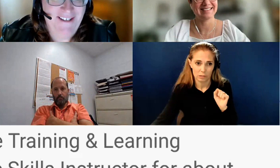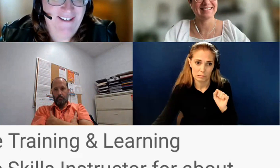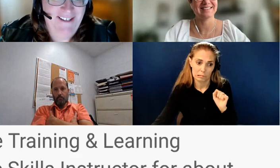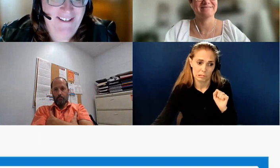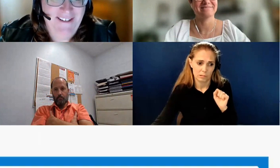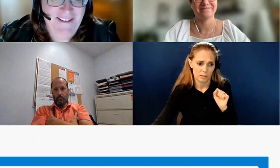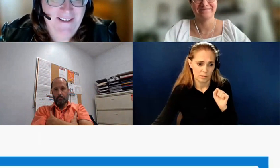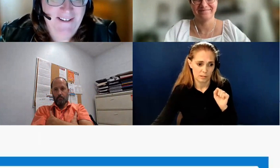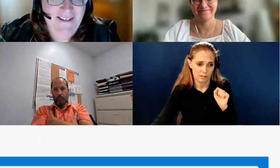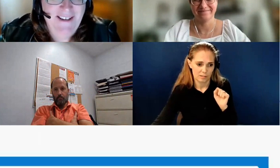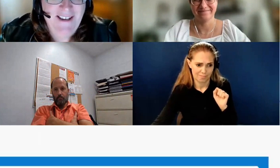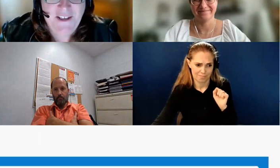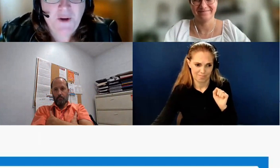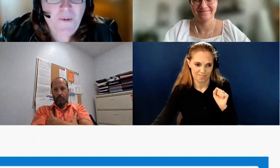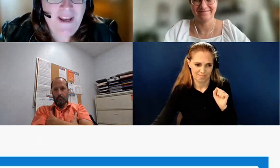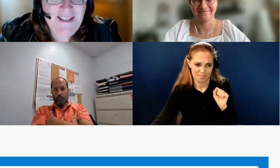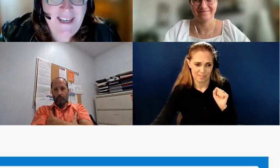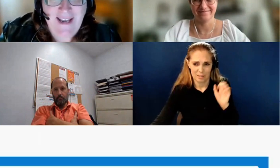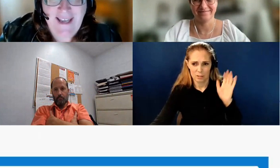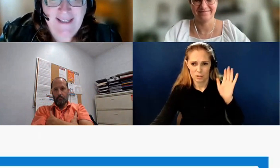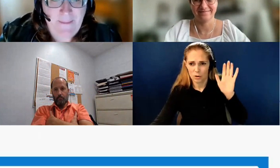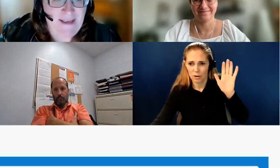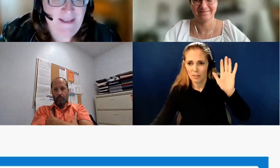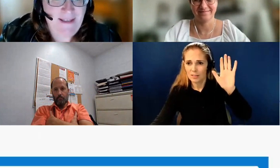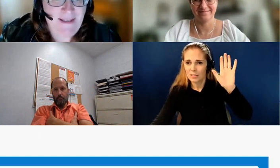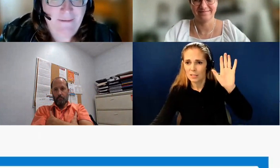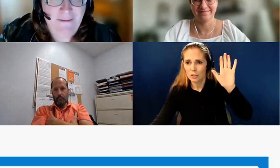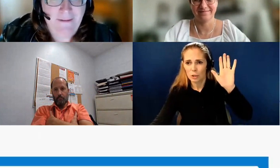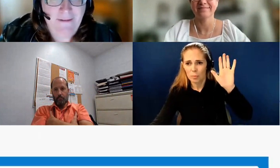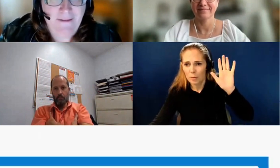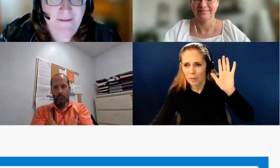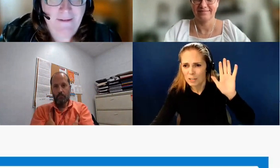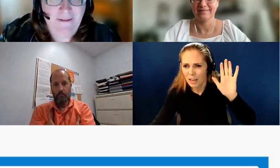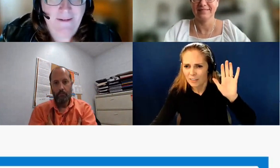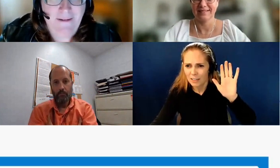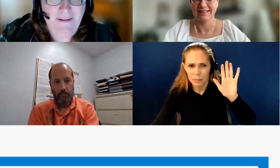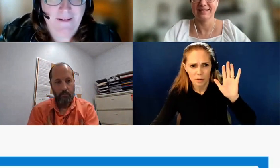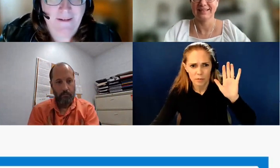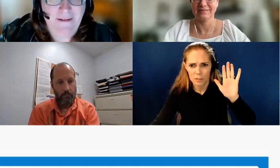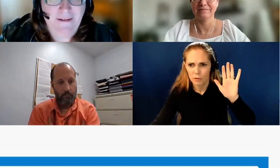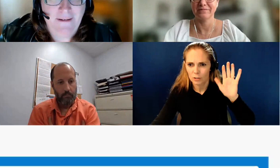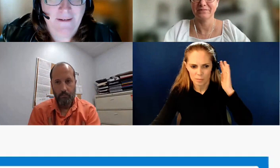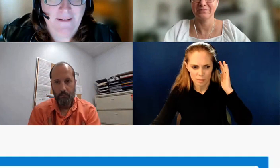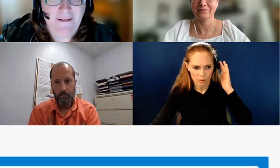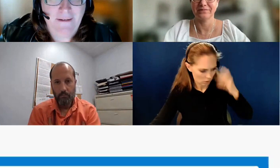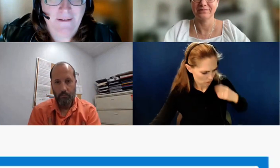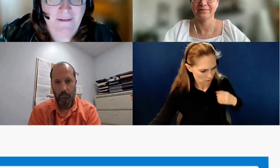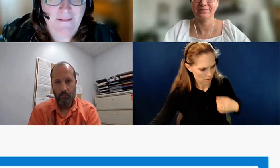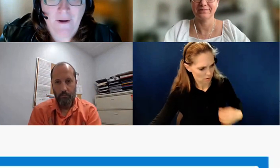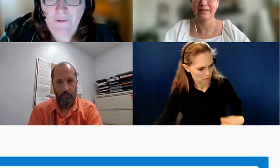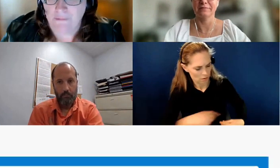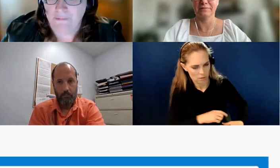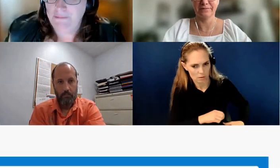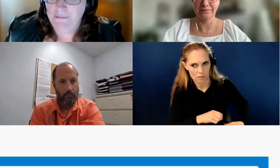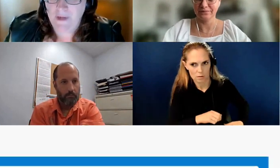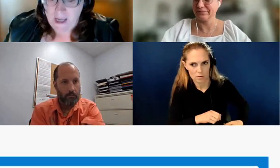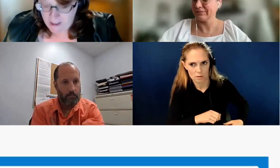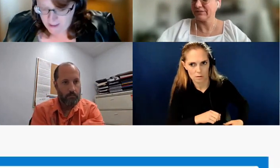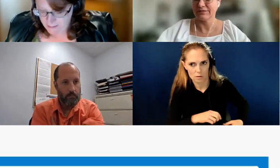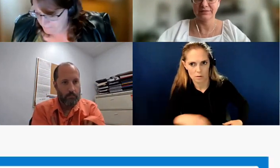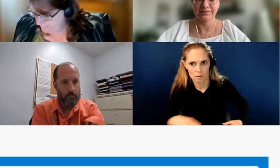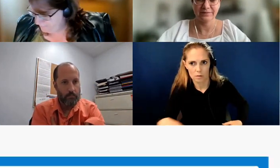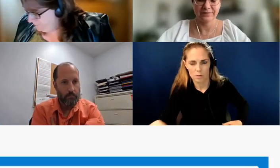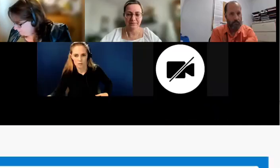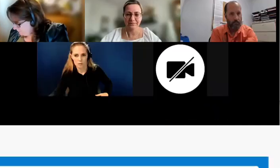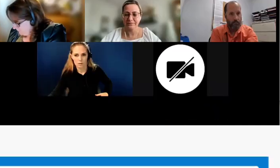slide. So what is Connect? Sorry, this is the interpreter. I'm actually having a bit of a difficult time hearing you.